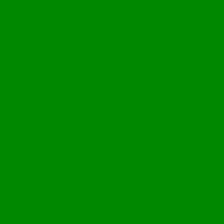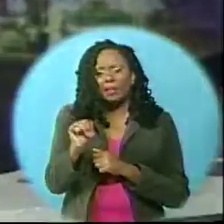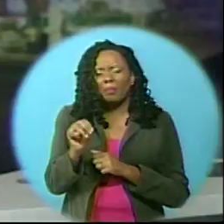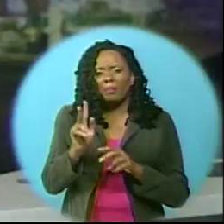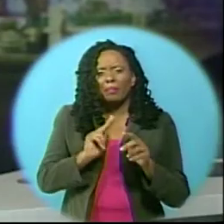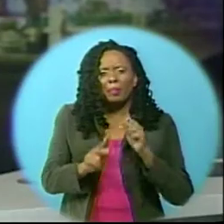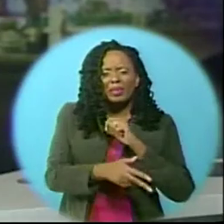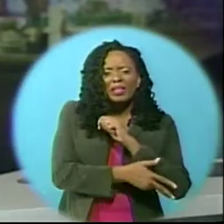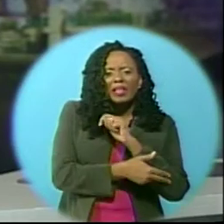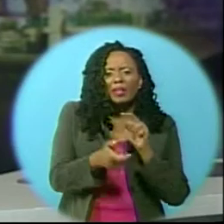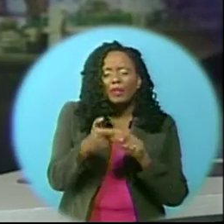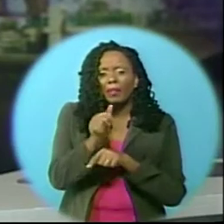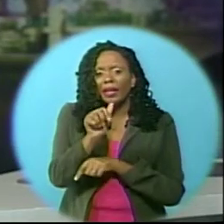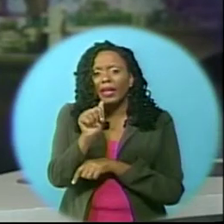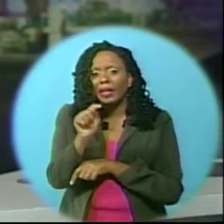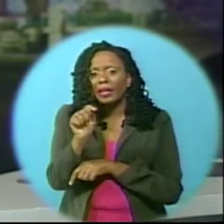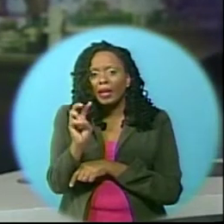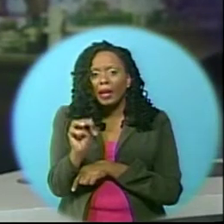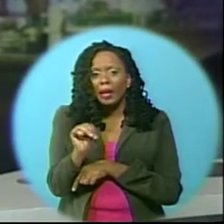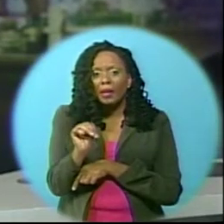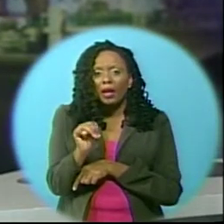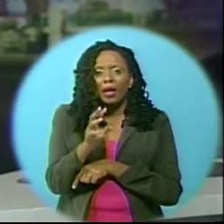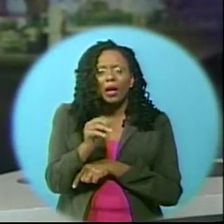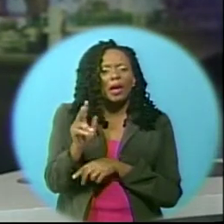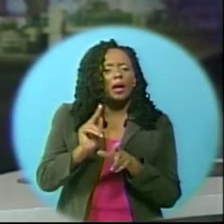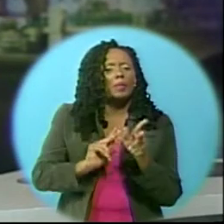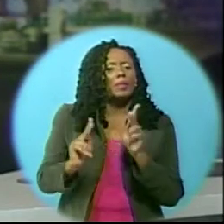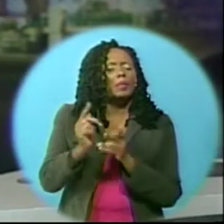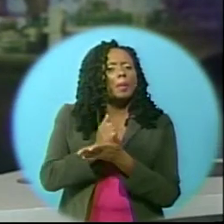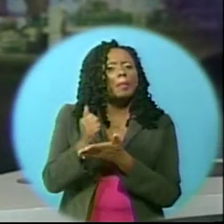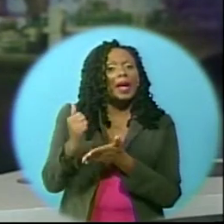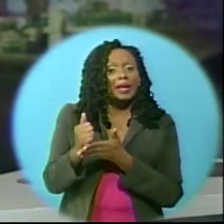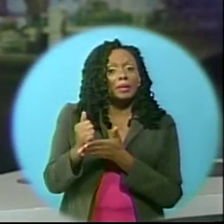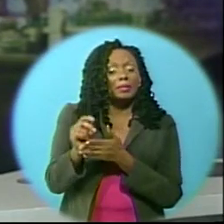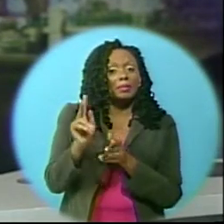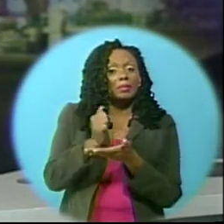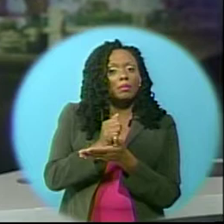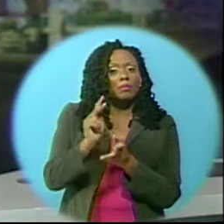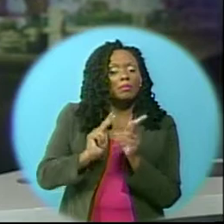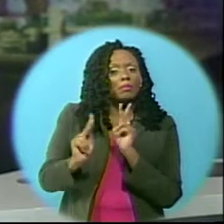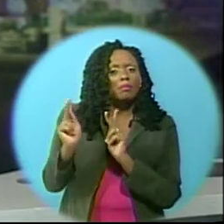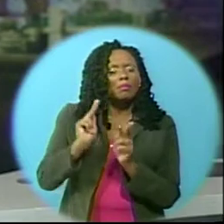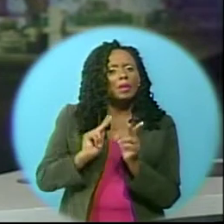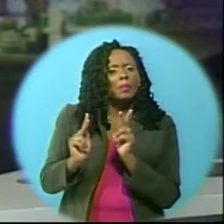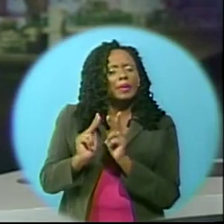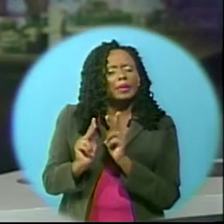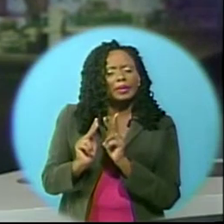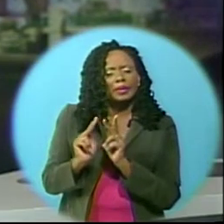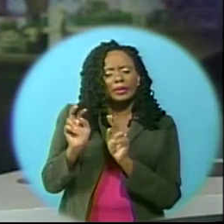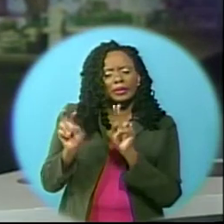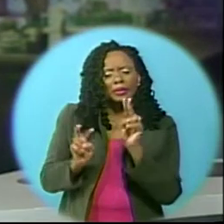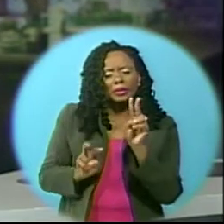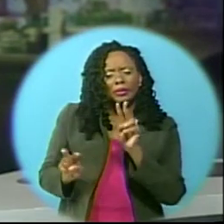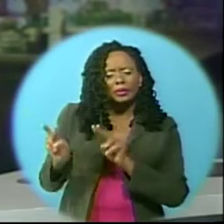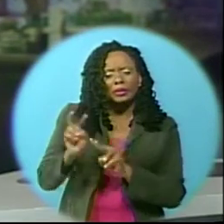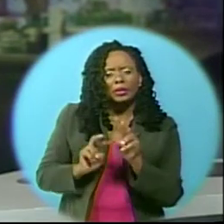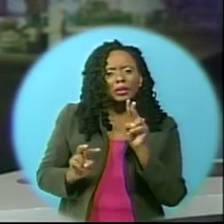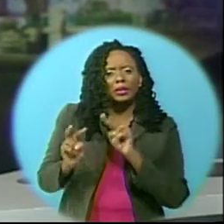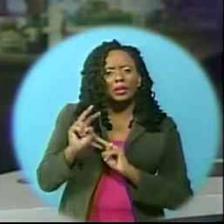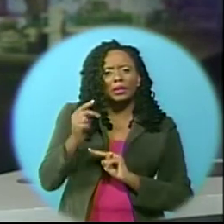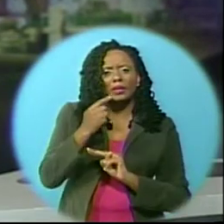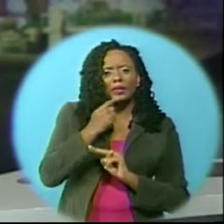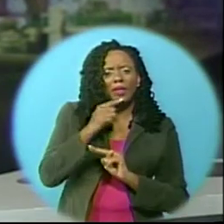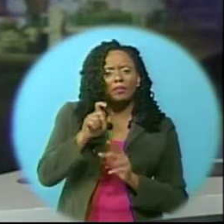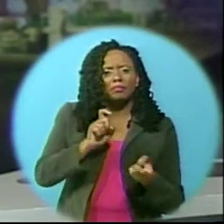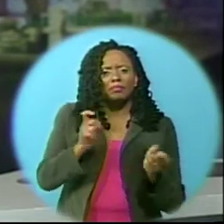are increasingly aware of the ongoing threat according to managing director and chief executive officer of republic